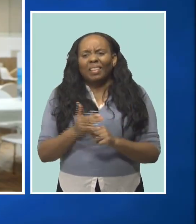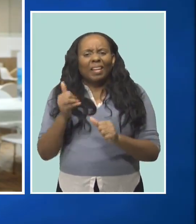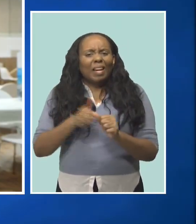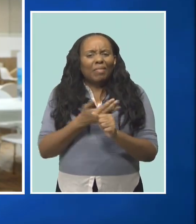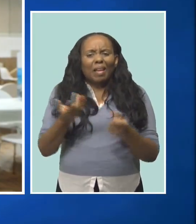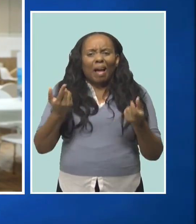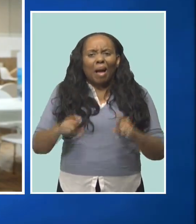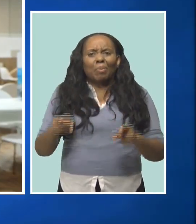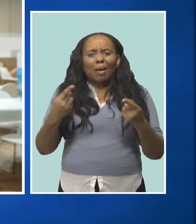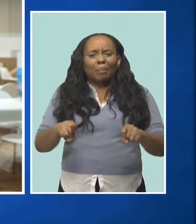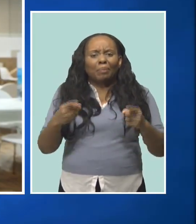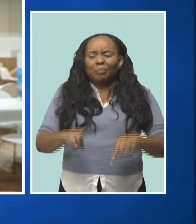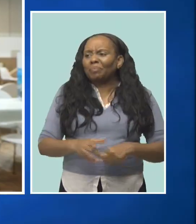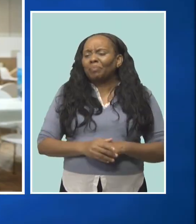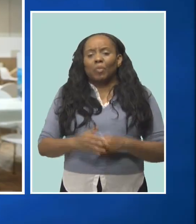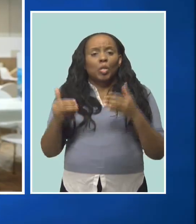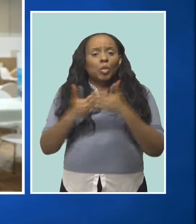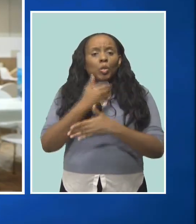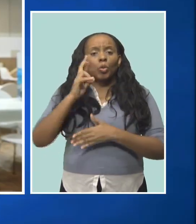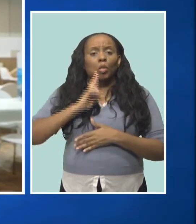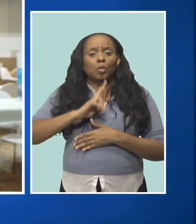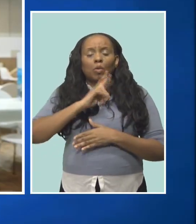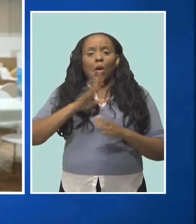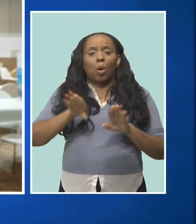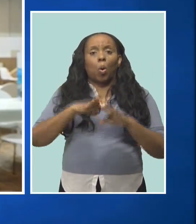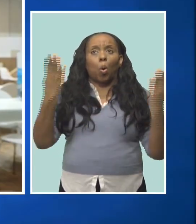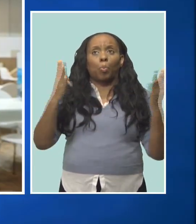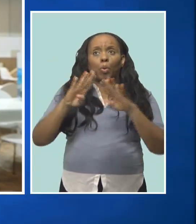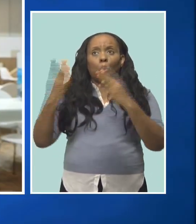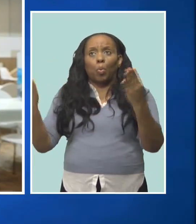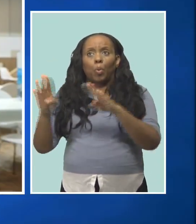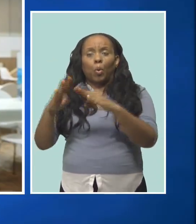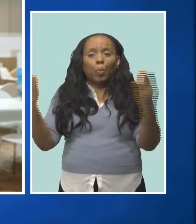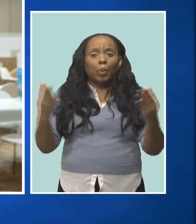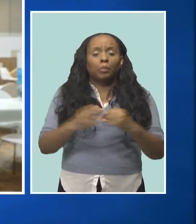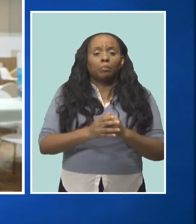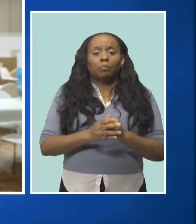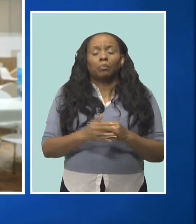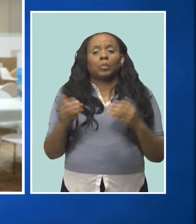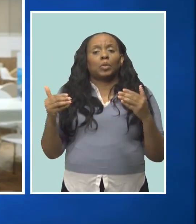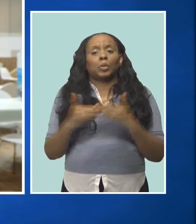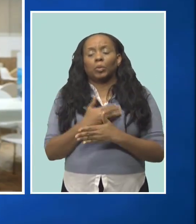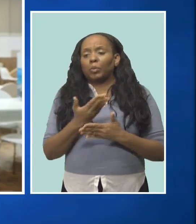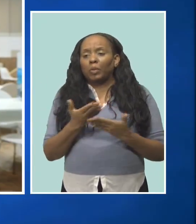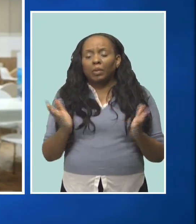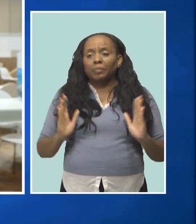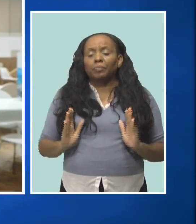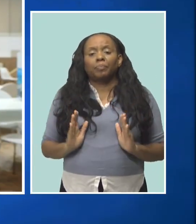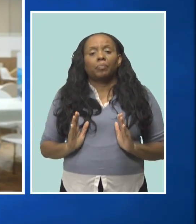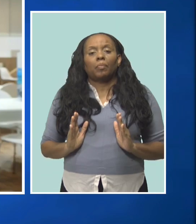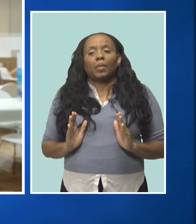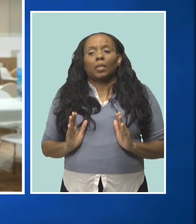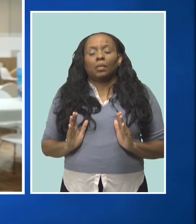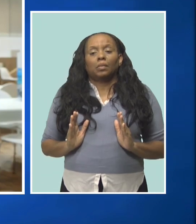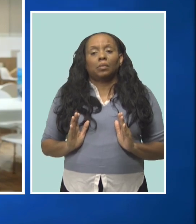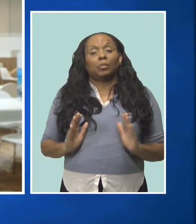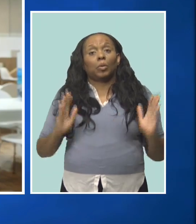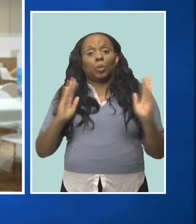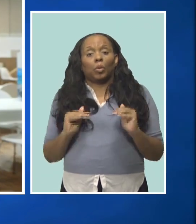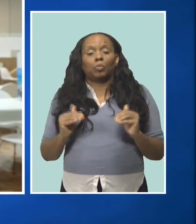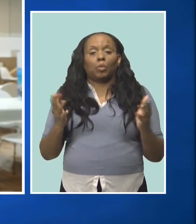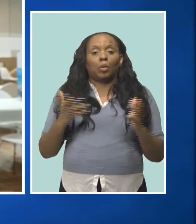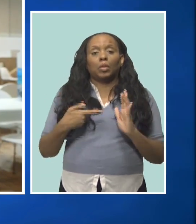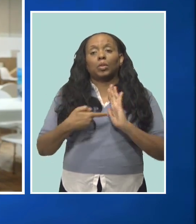are always new restaurants opening. There are the activities and attractions, and certainly we're hoping that we will be able to show them some of